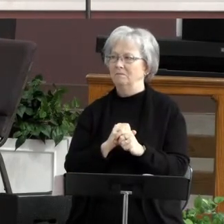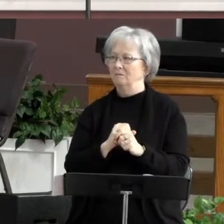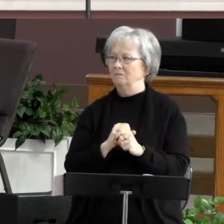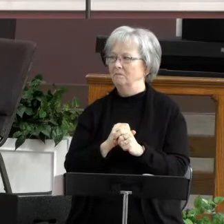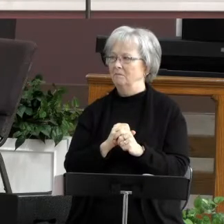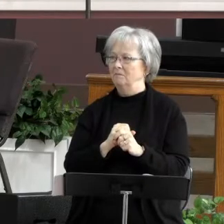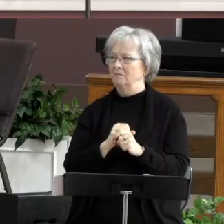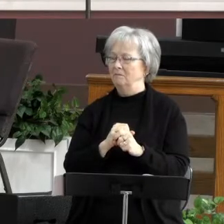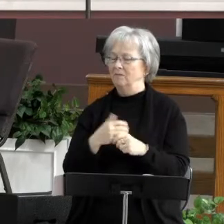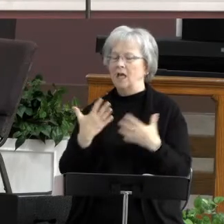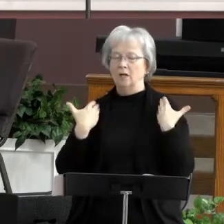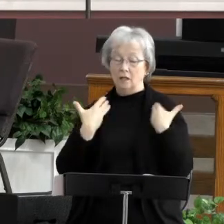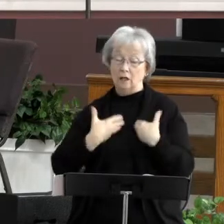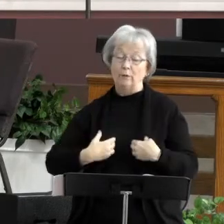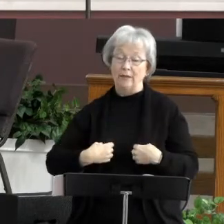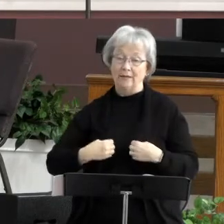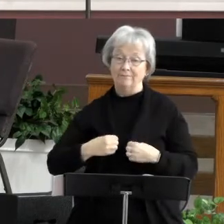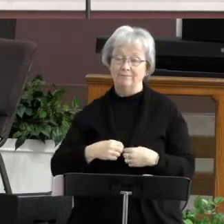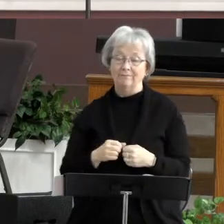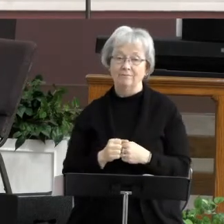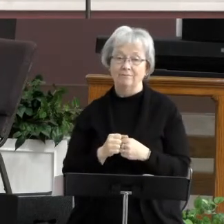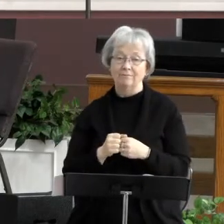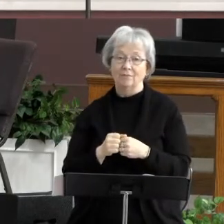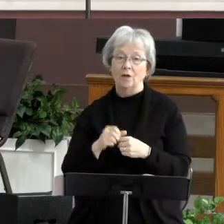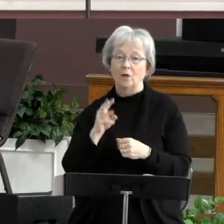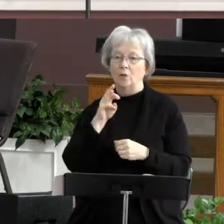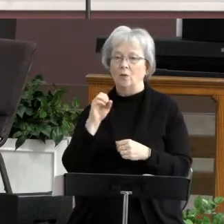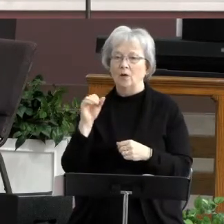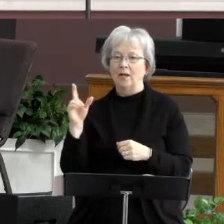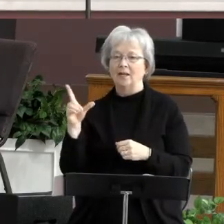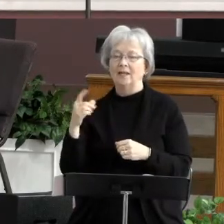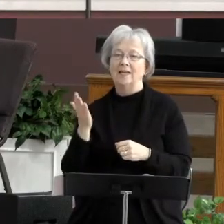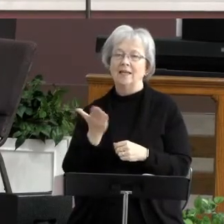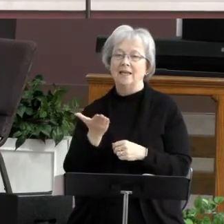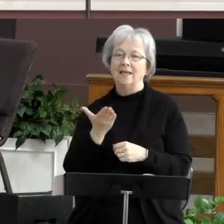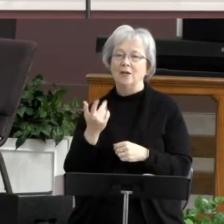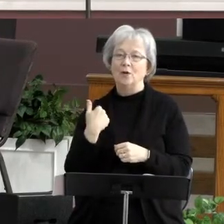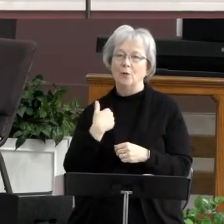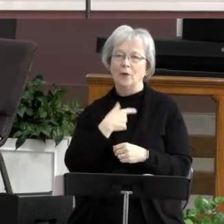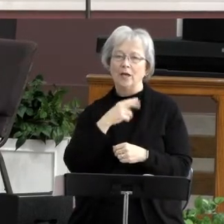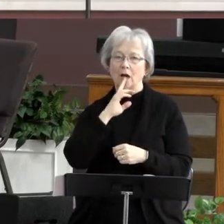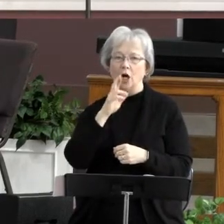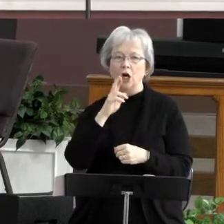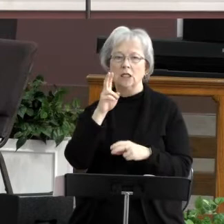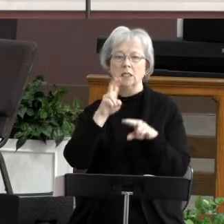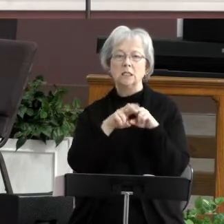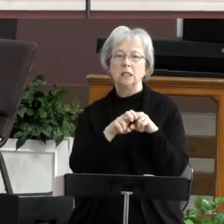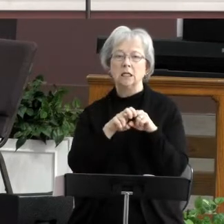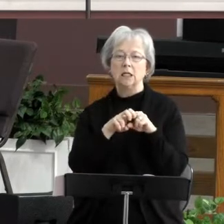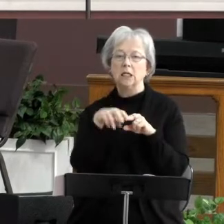And clothing, well, you know, here we are. Some of you are sitting at home this morning.